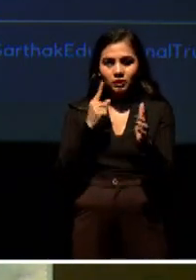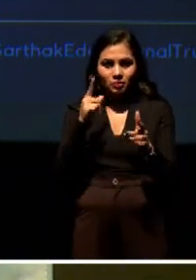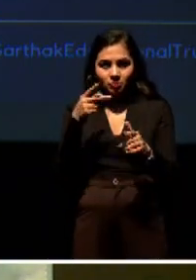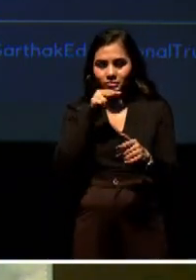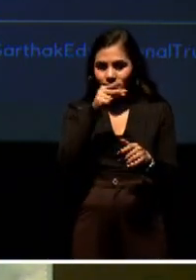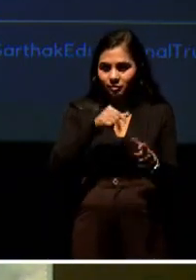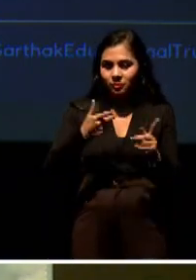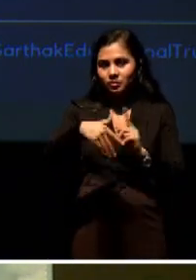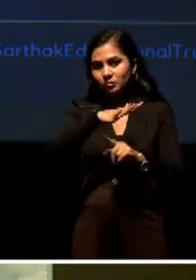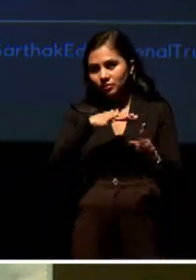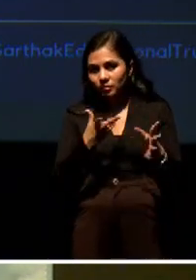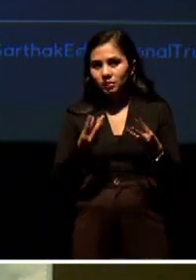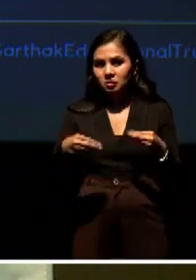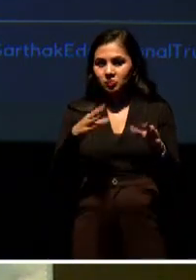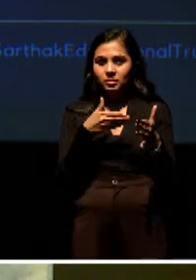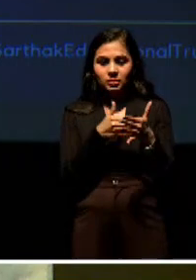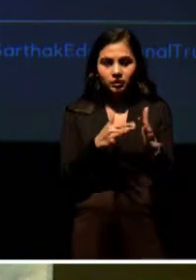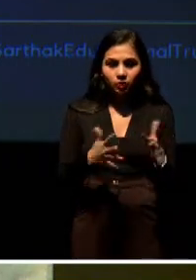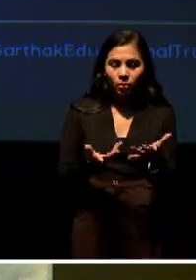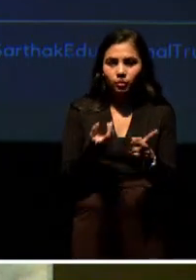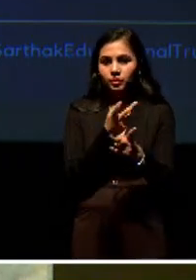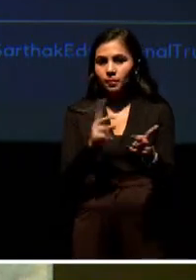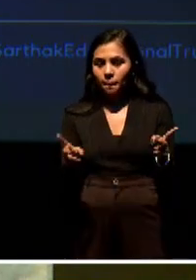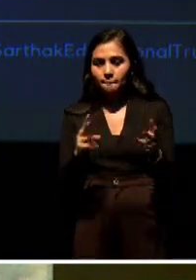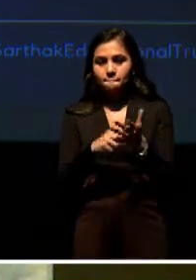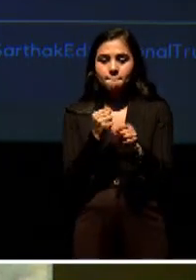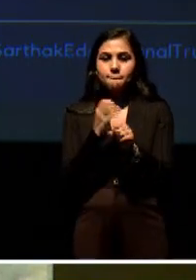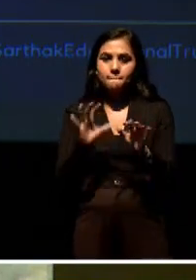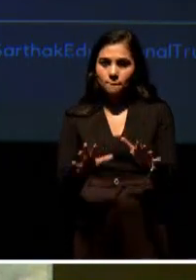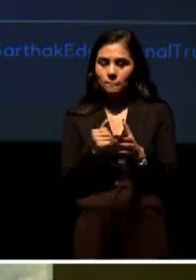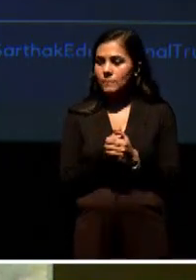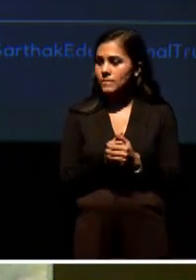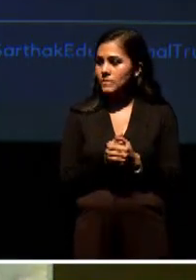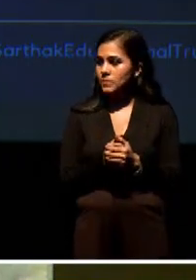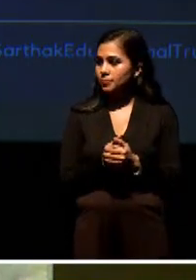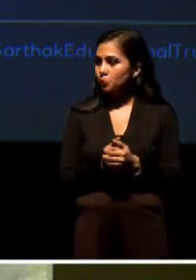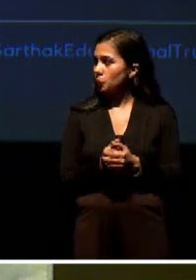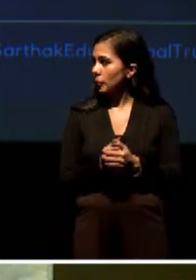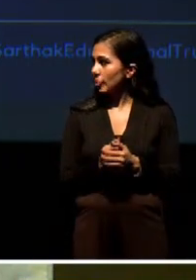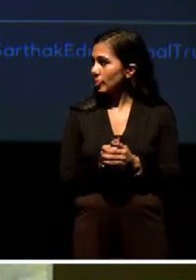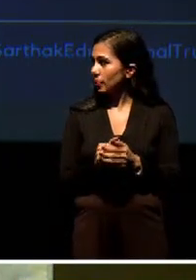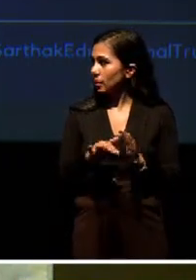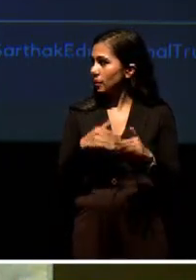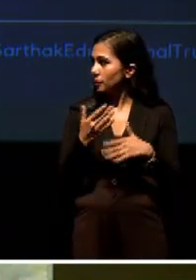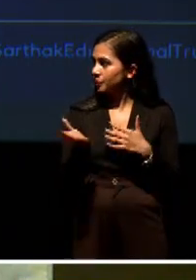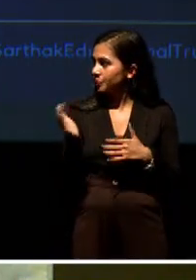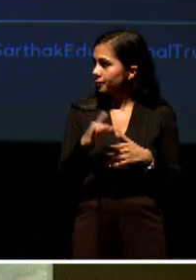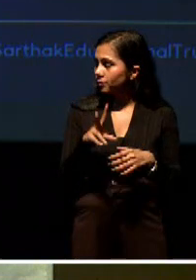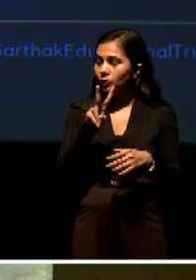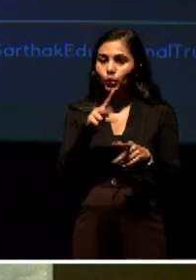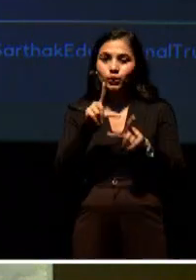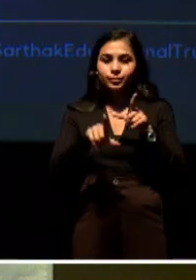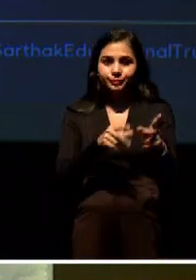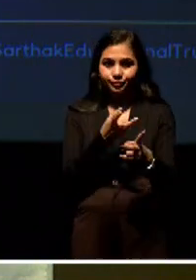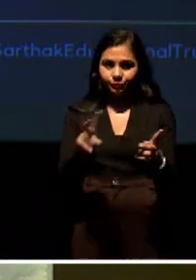requires a lot of interface in various NGOs, for example. NGOs can be of great help coming from two language